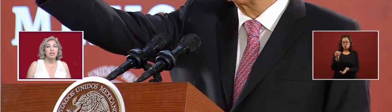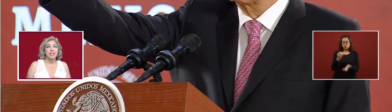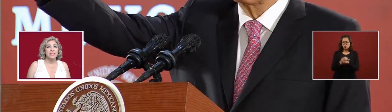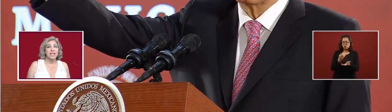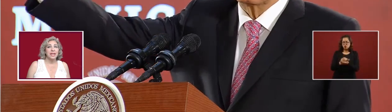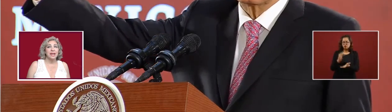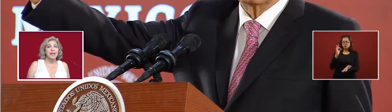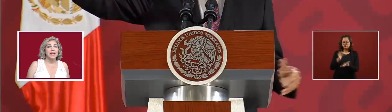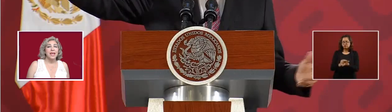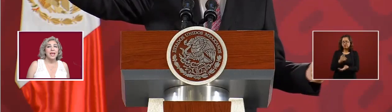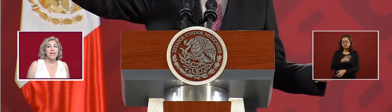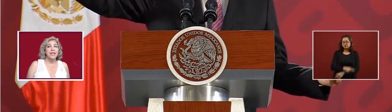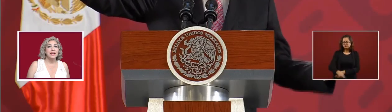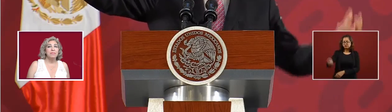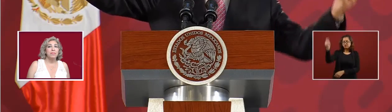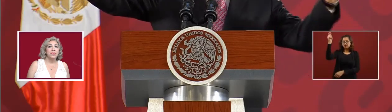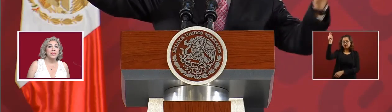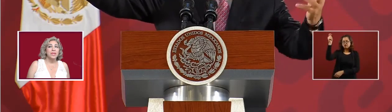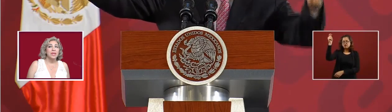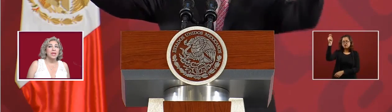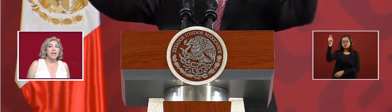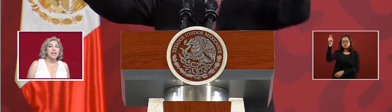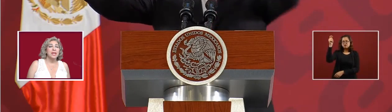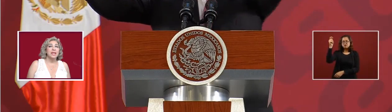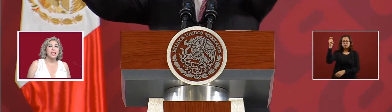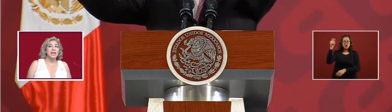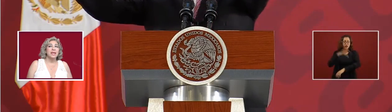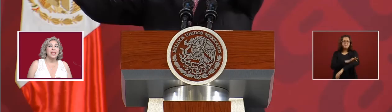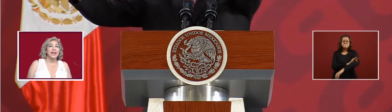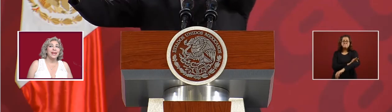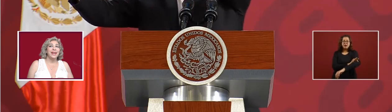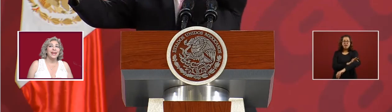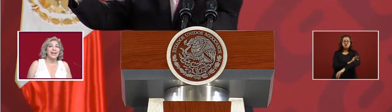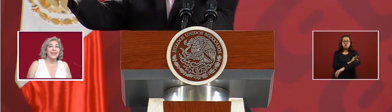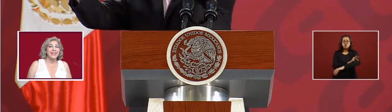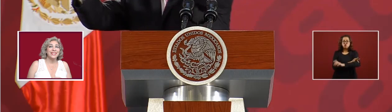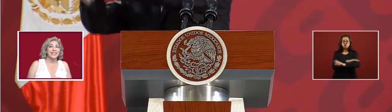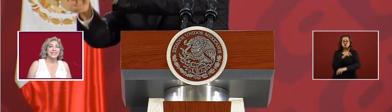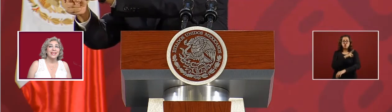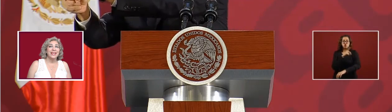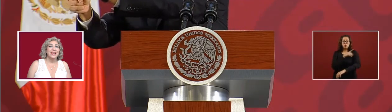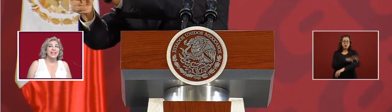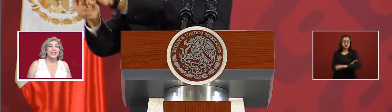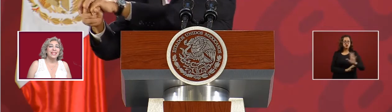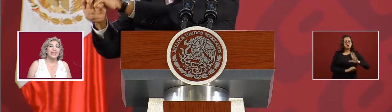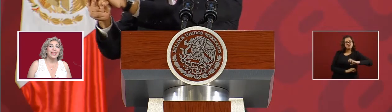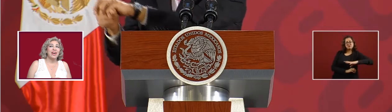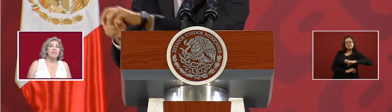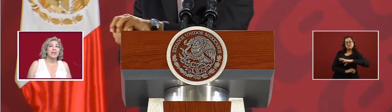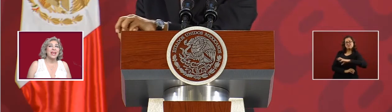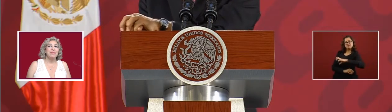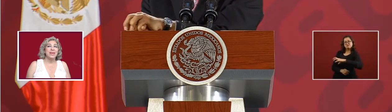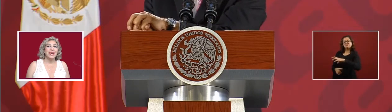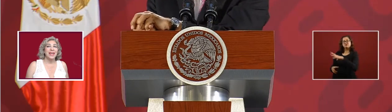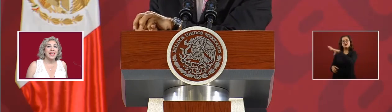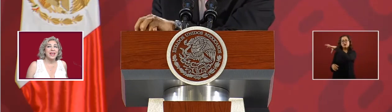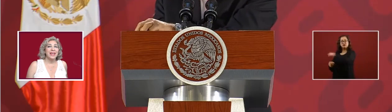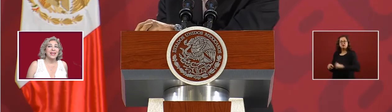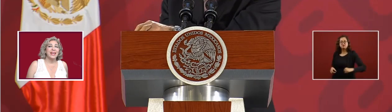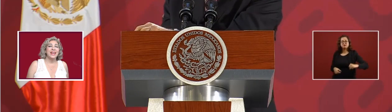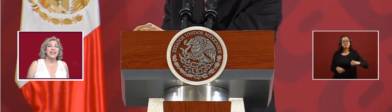called Azteca and he and he says that the arm came